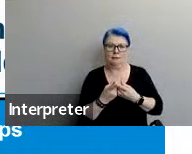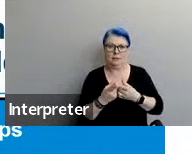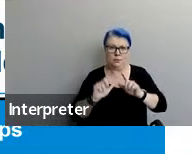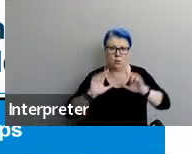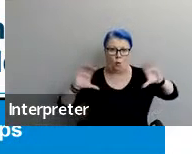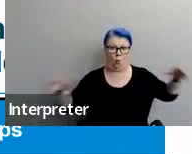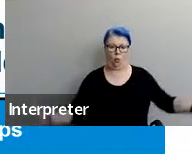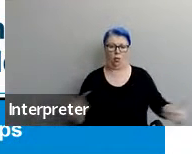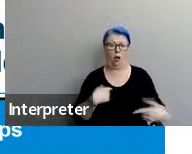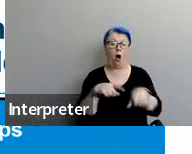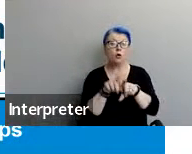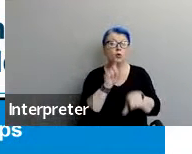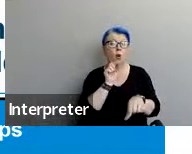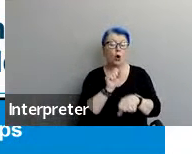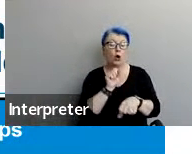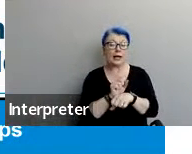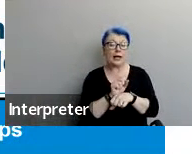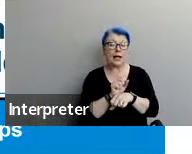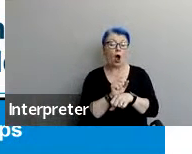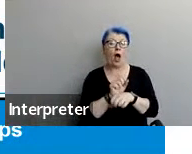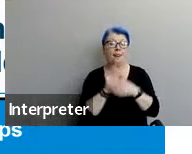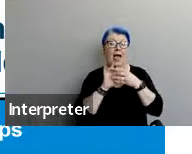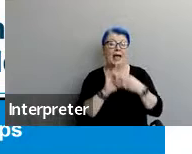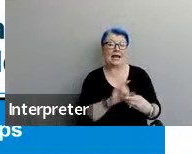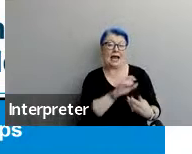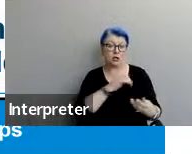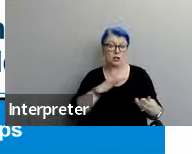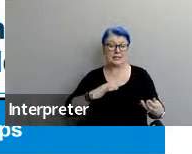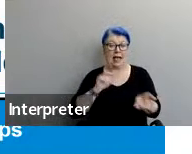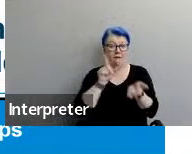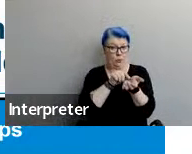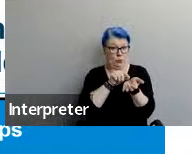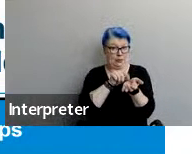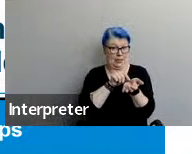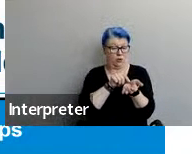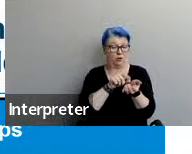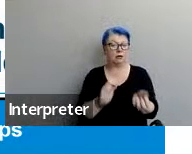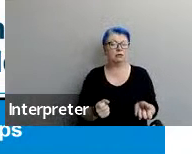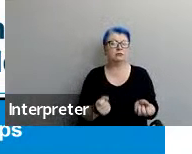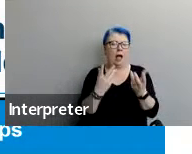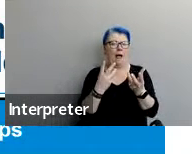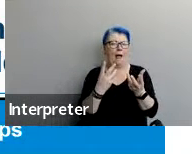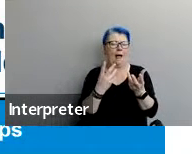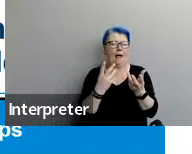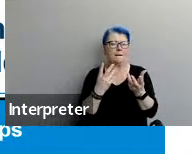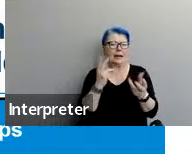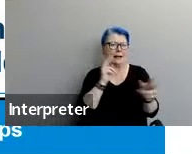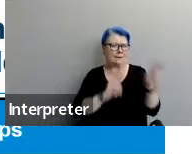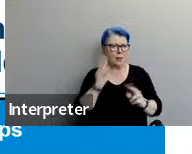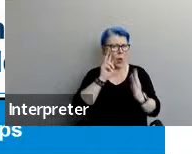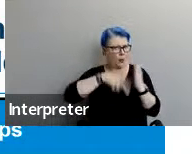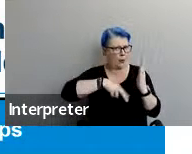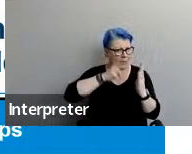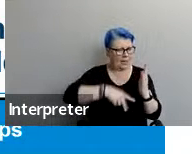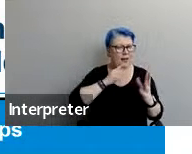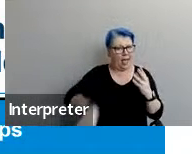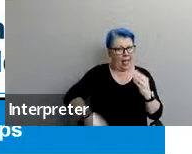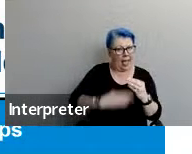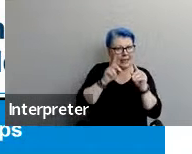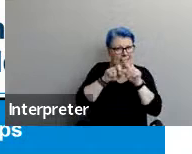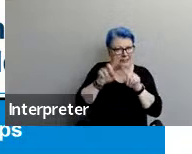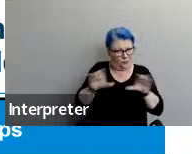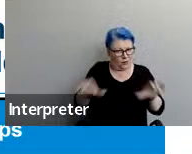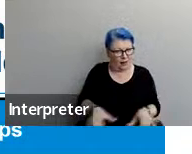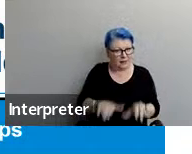the Connection Staff newsletter, looking at the visibility of that, how many views it has, incorporating different activities